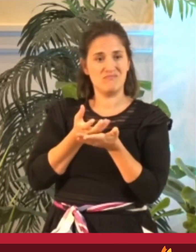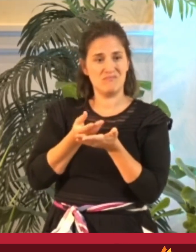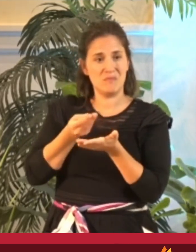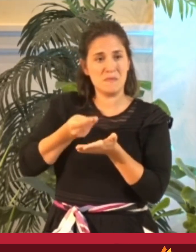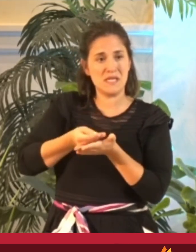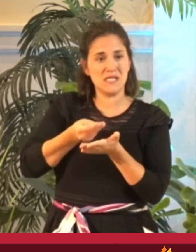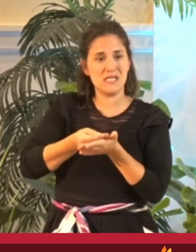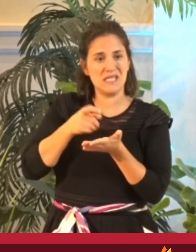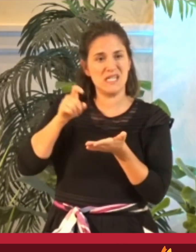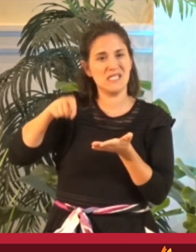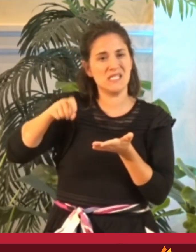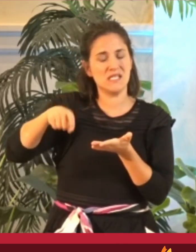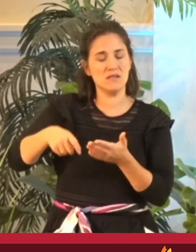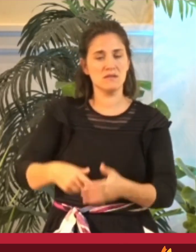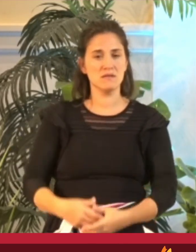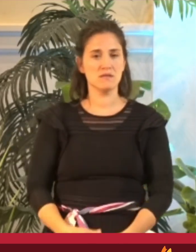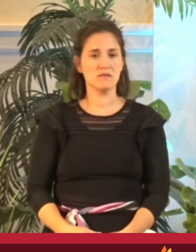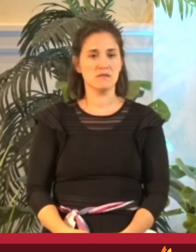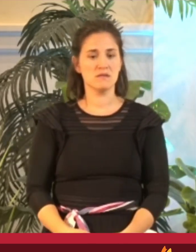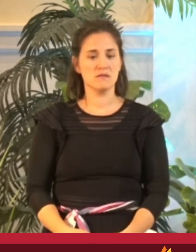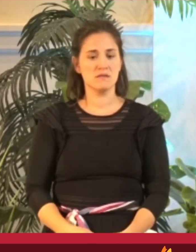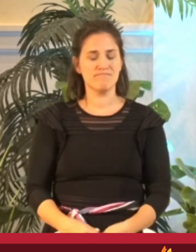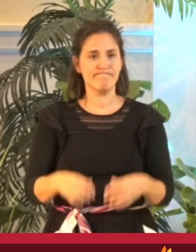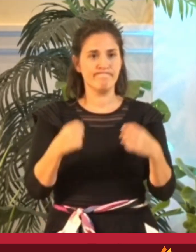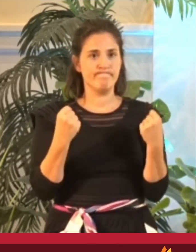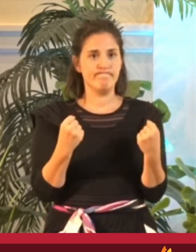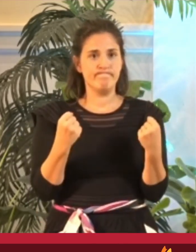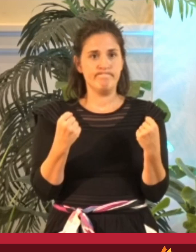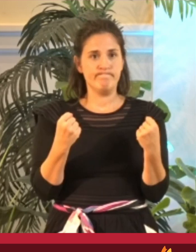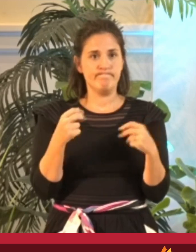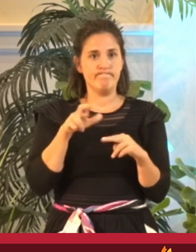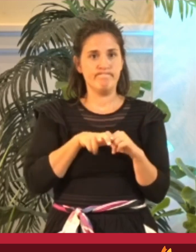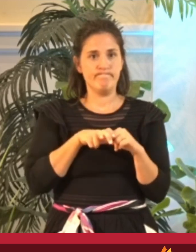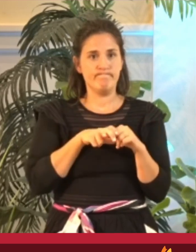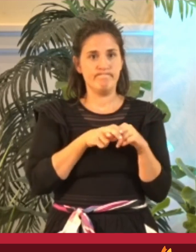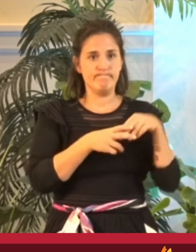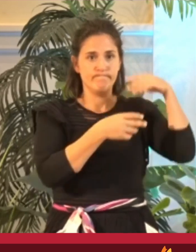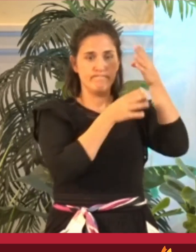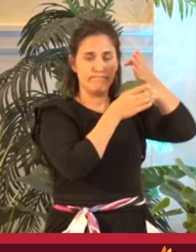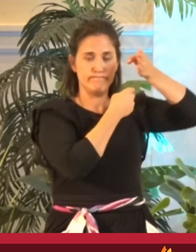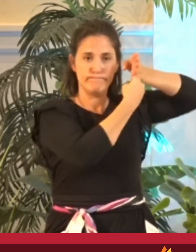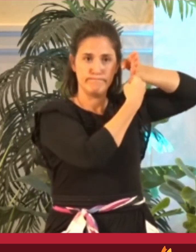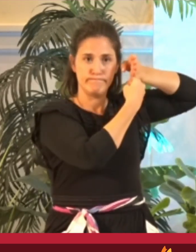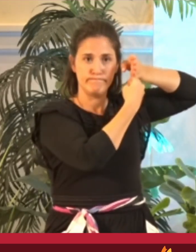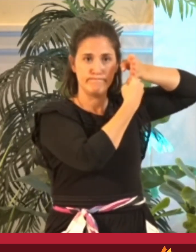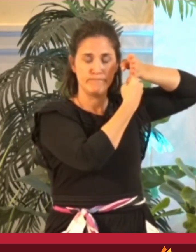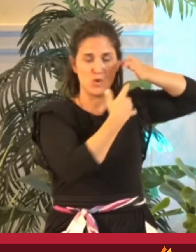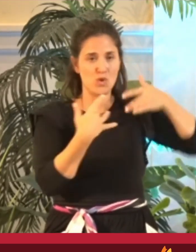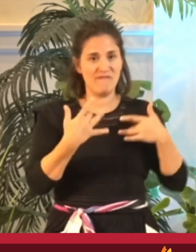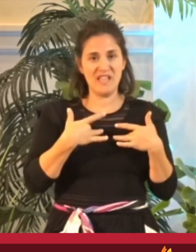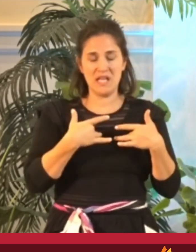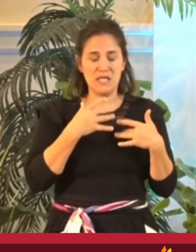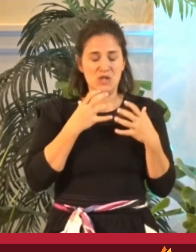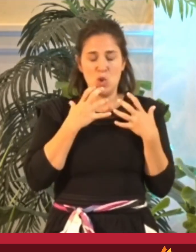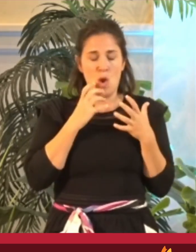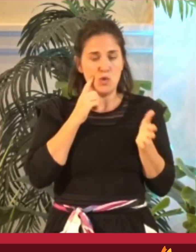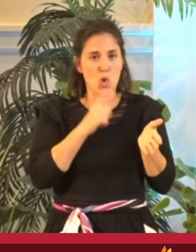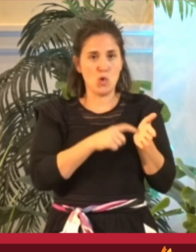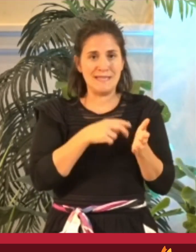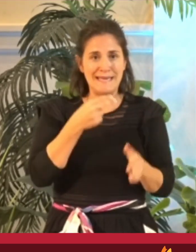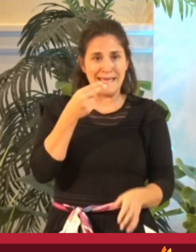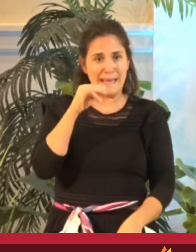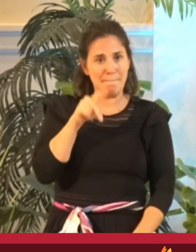him or her. But that voice in your head keeps telling